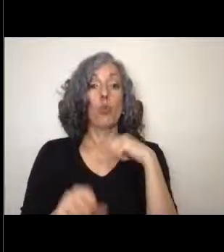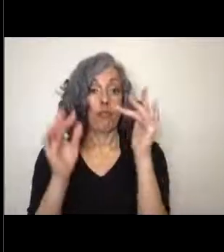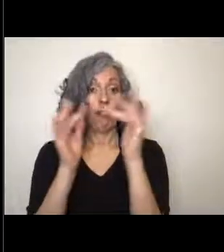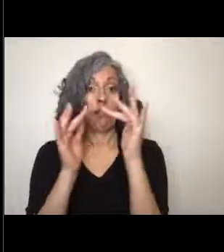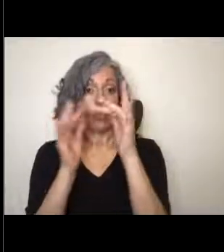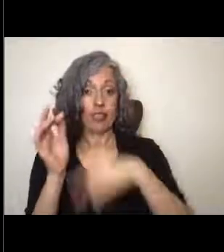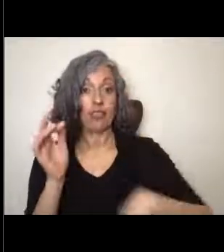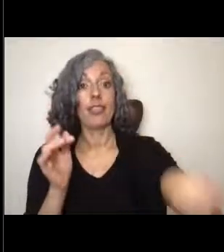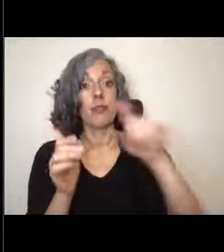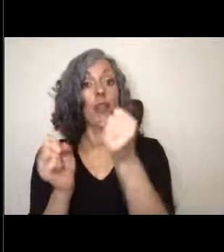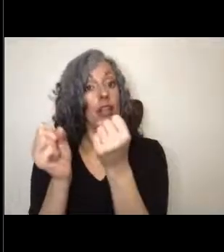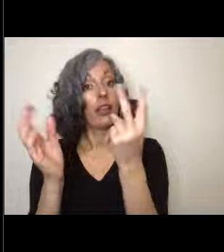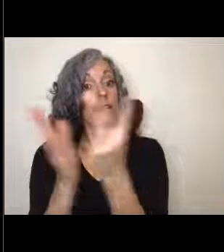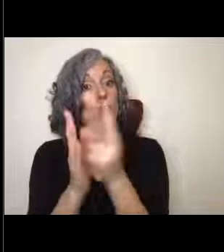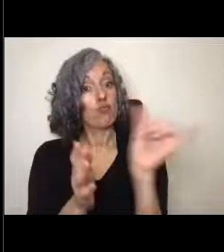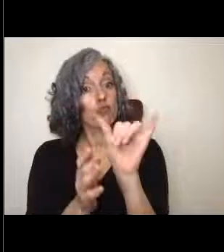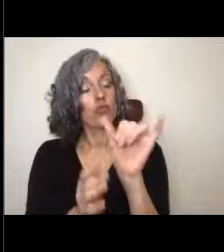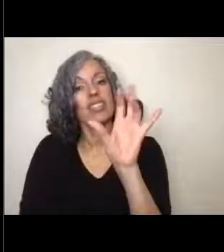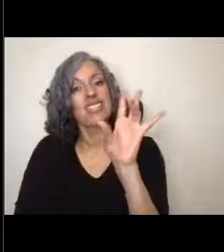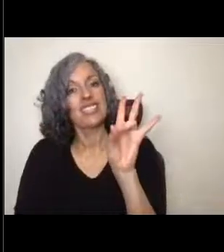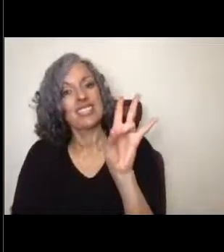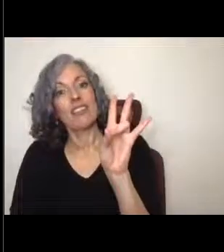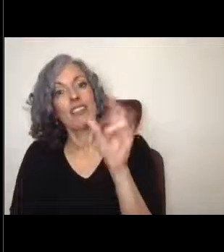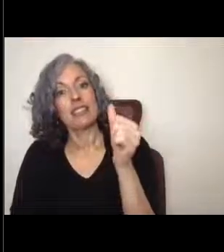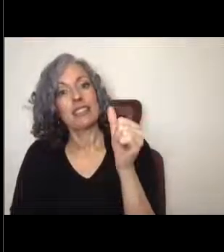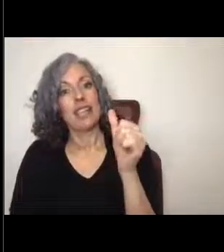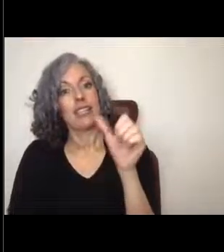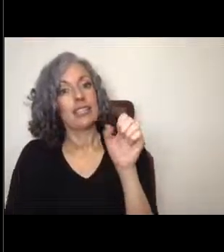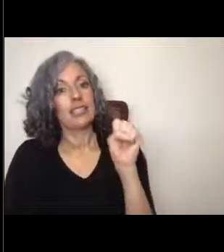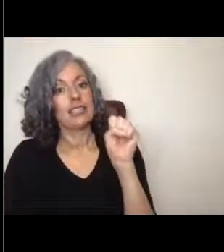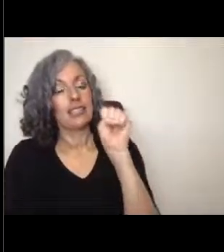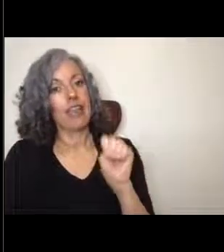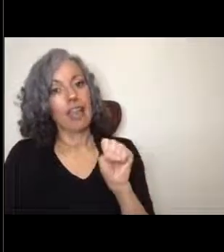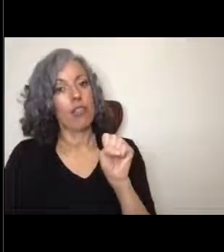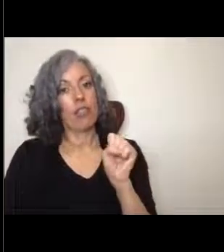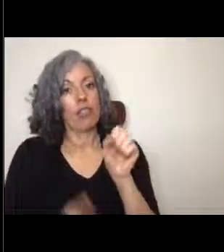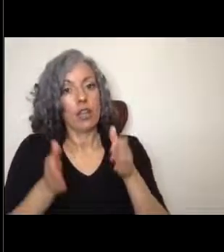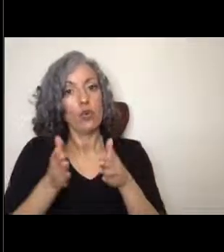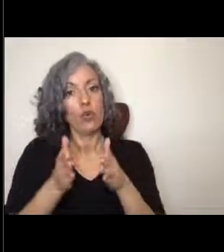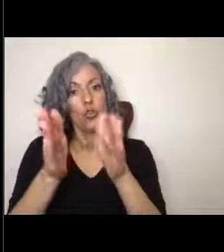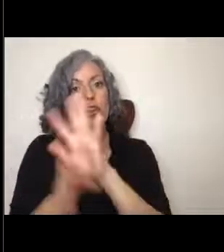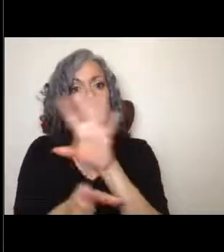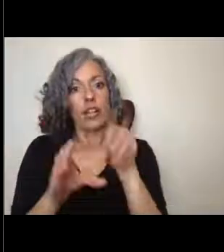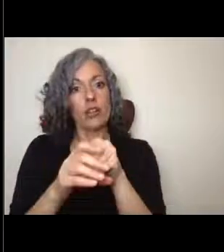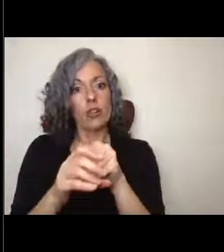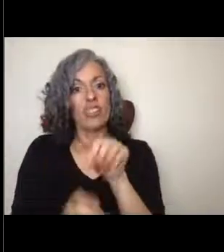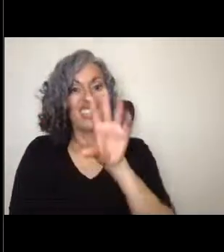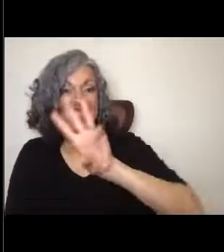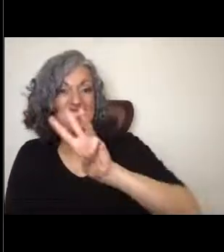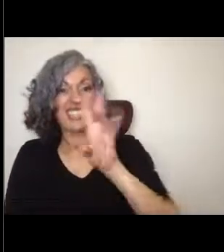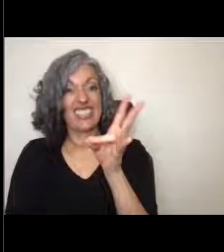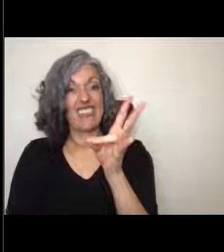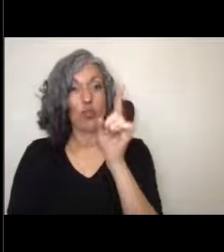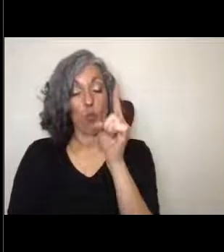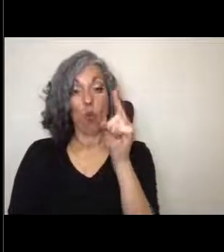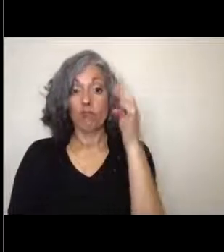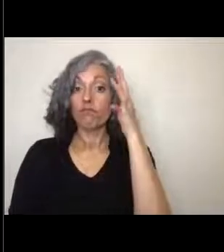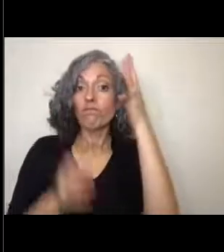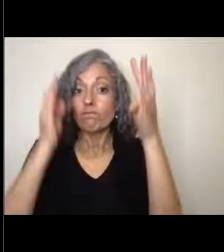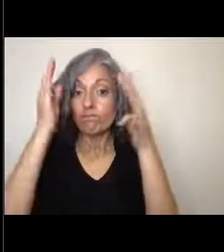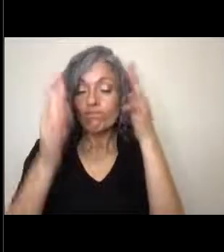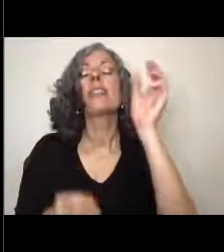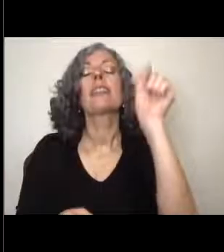want to confirm the 710 South is a corridor included in the 671 corridor strategy. Yes, the 710